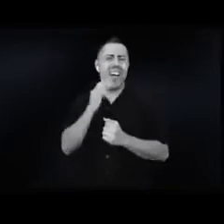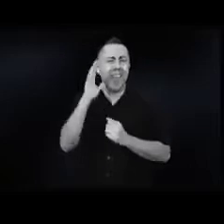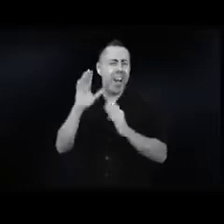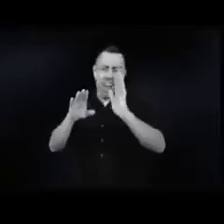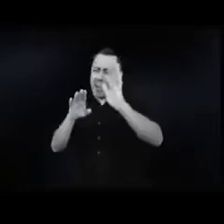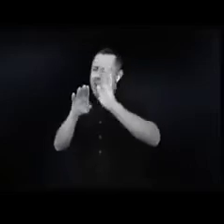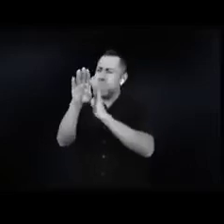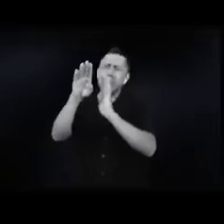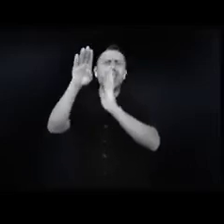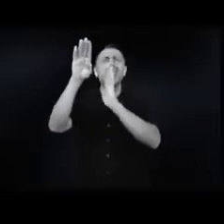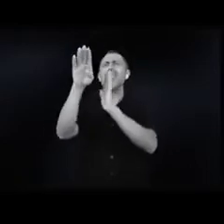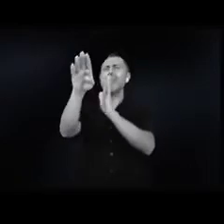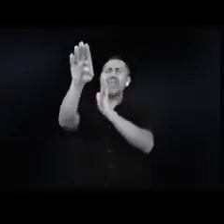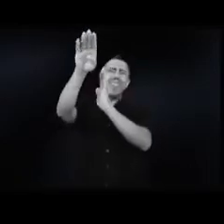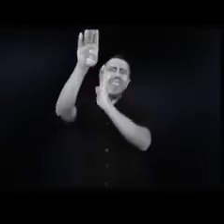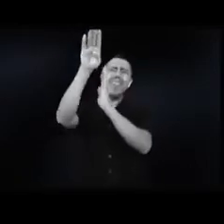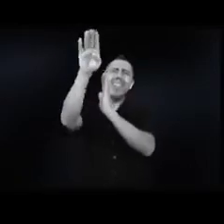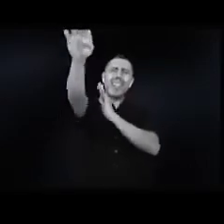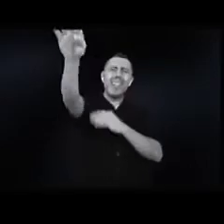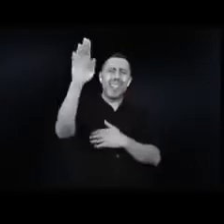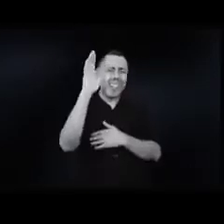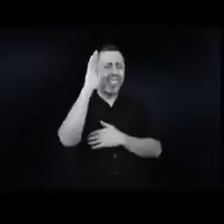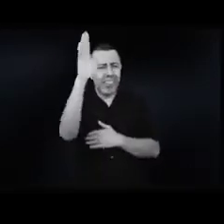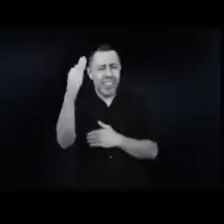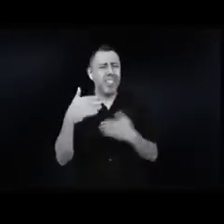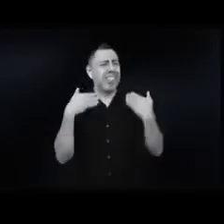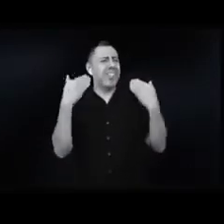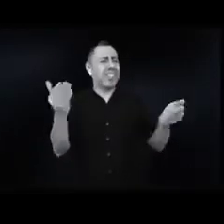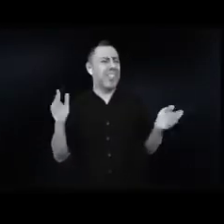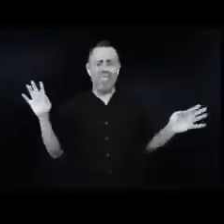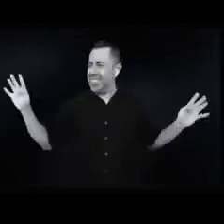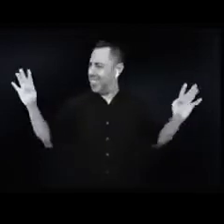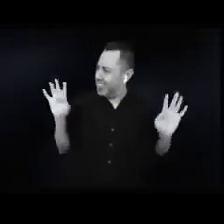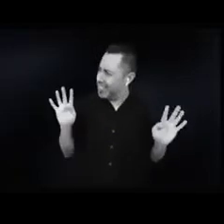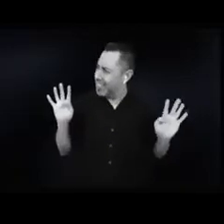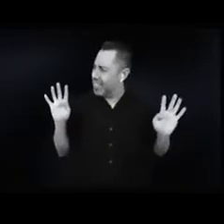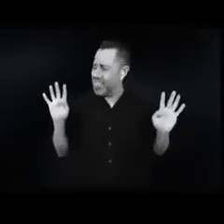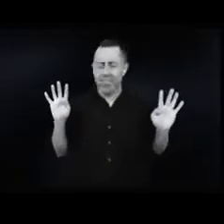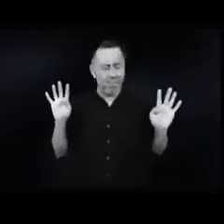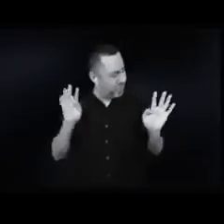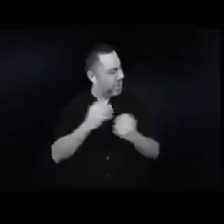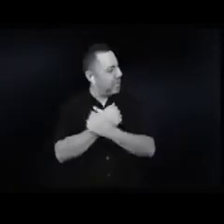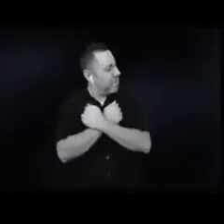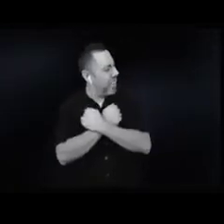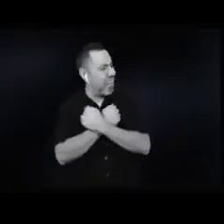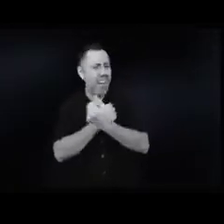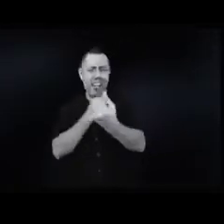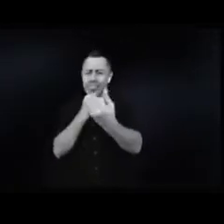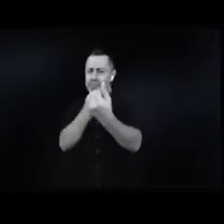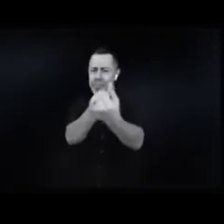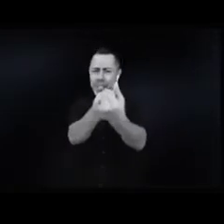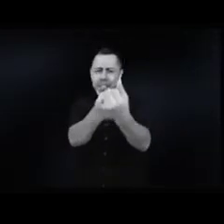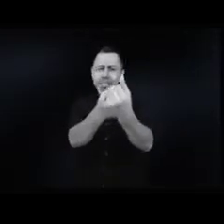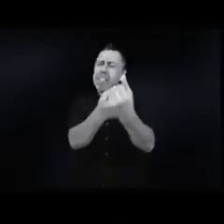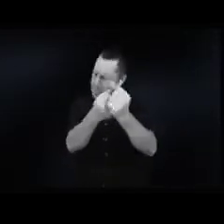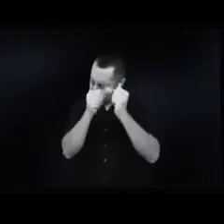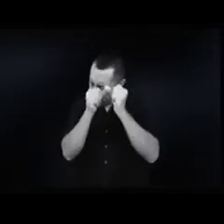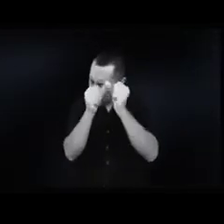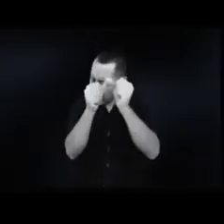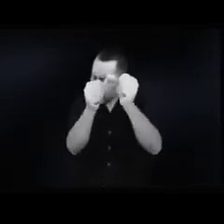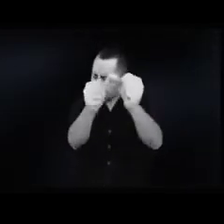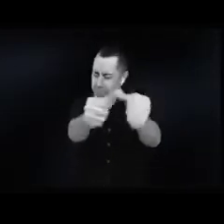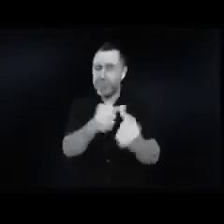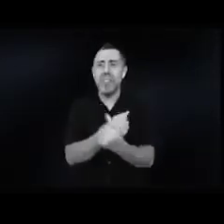love. We will stand fast for love. We will never fail in love or fall down